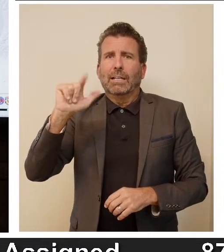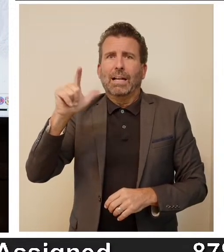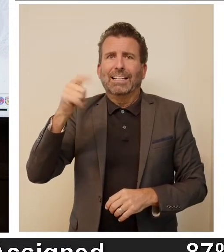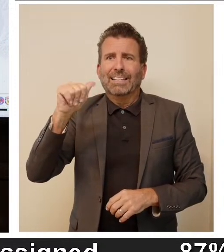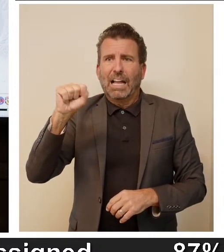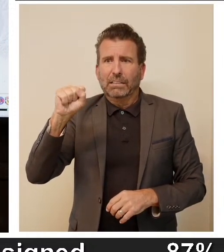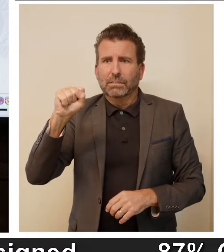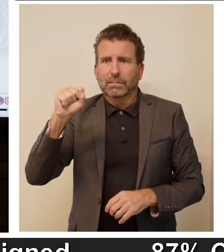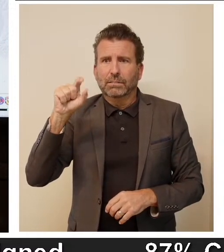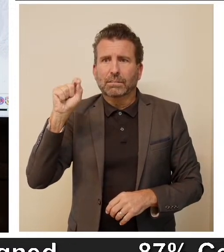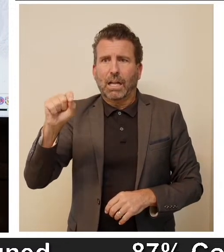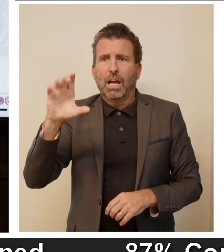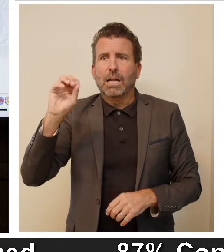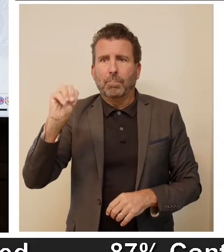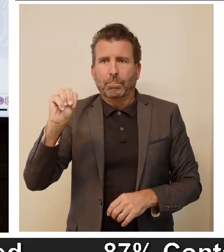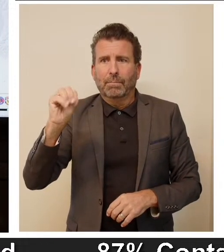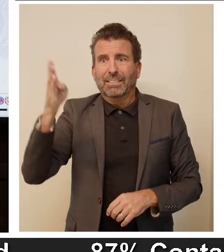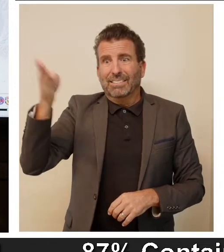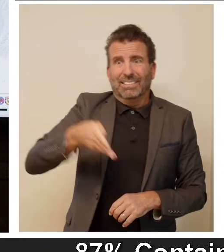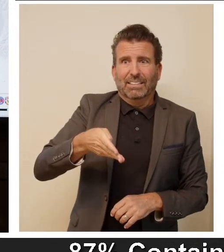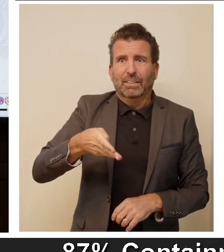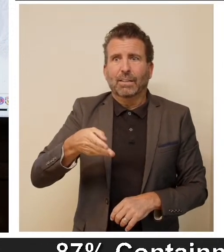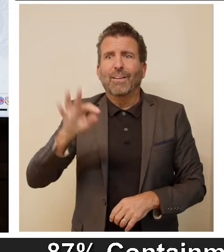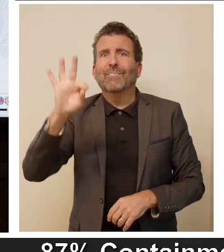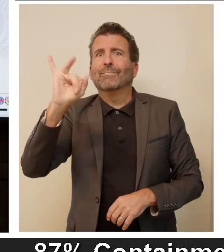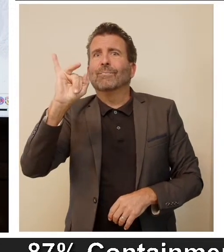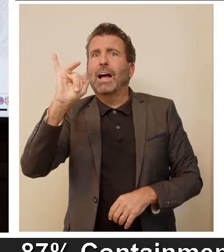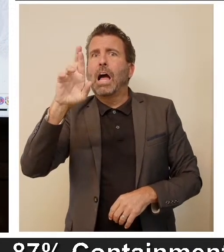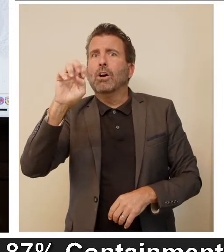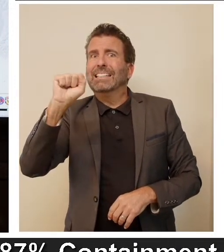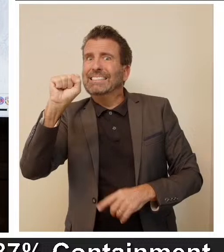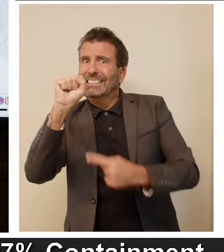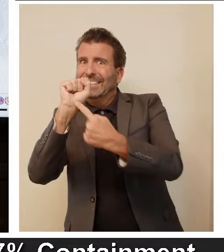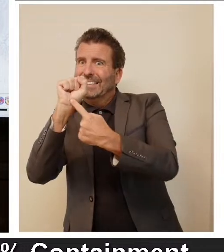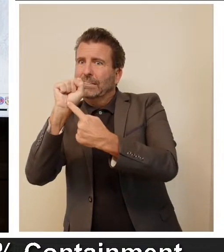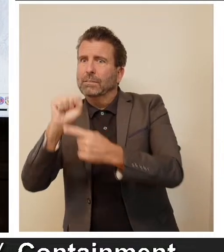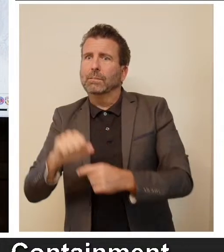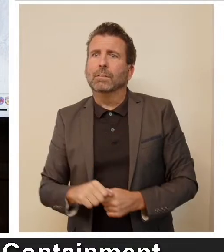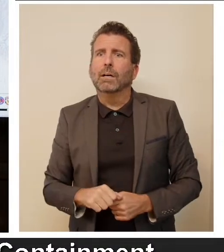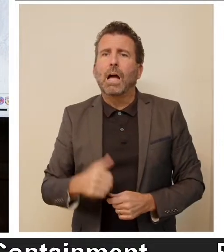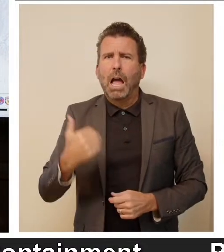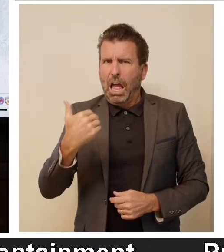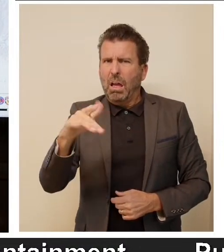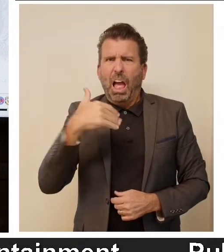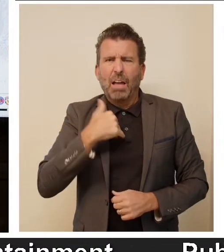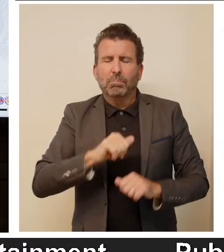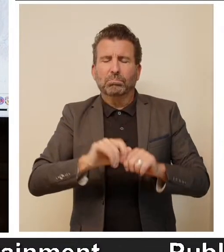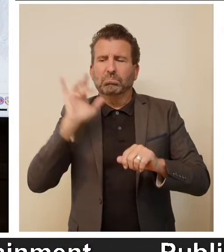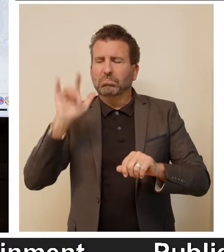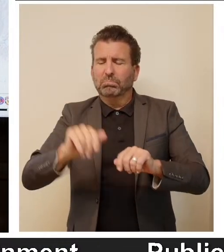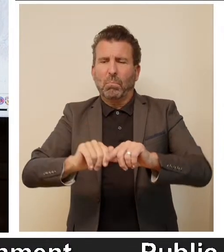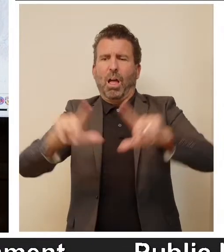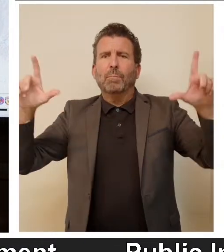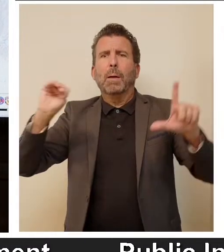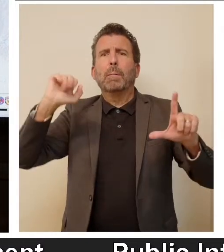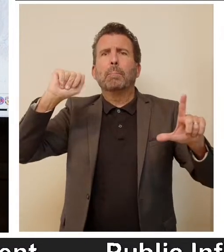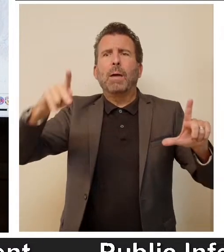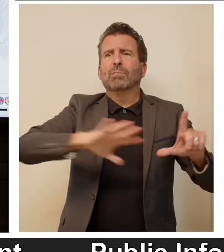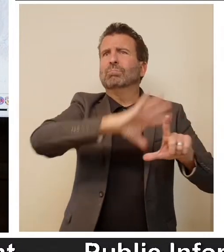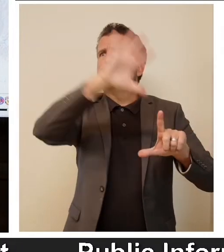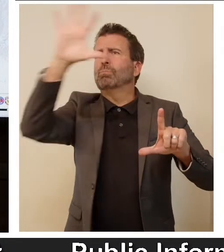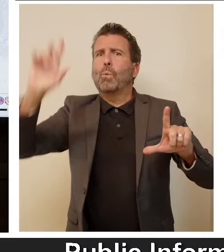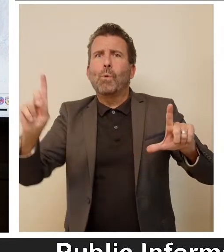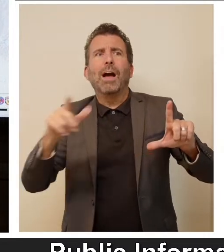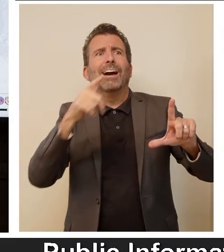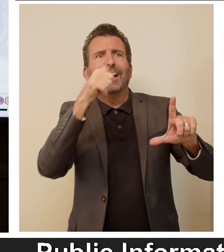socalgas.com/fires. For the restoration process, please note the following. An adult 18 years or older must be present during the time of